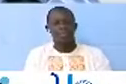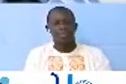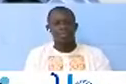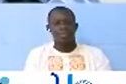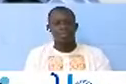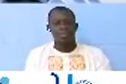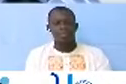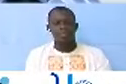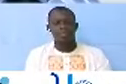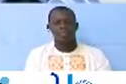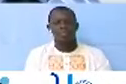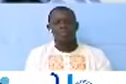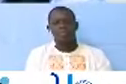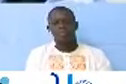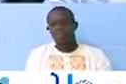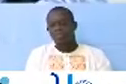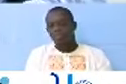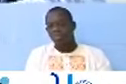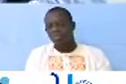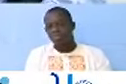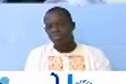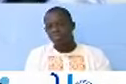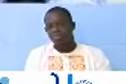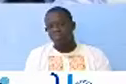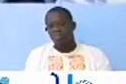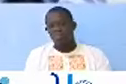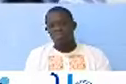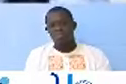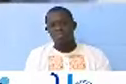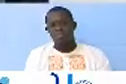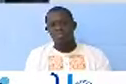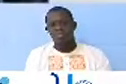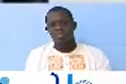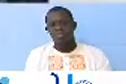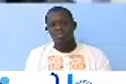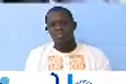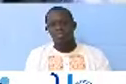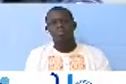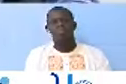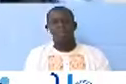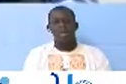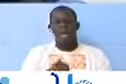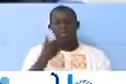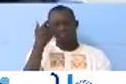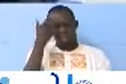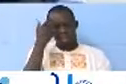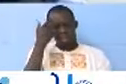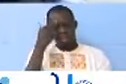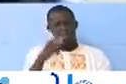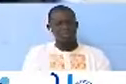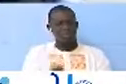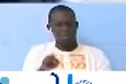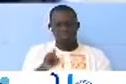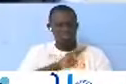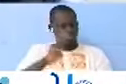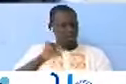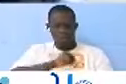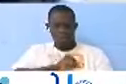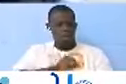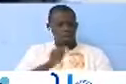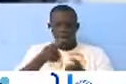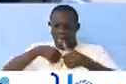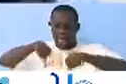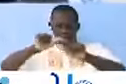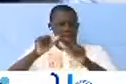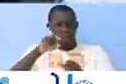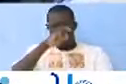maro. Kaya kaya di? Ye mang amang kana filo di na filo nde. I realized that that is not my field of